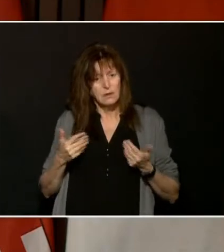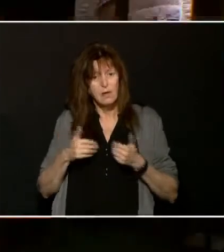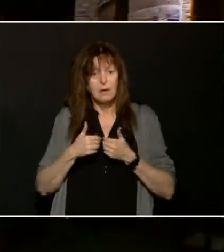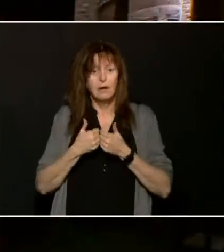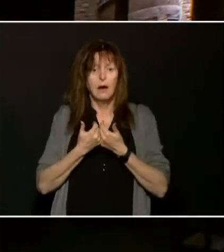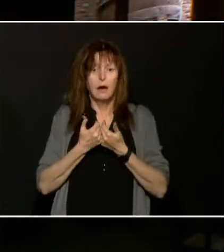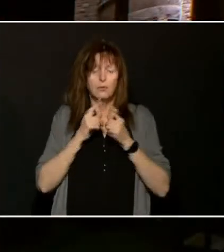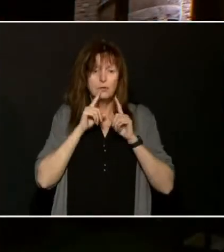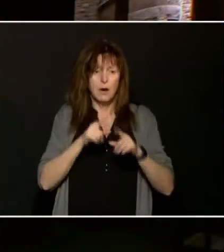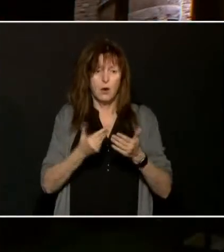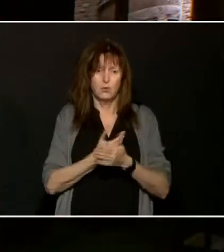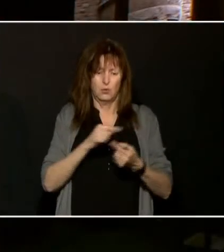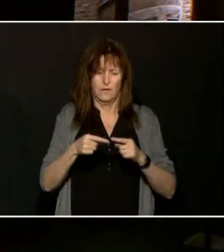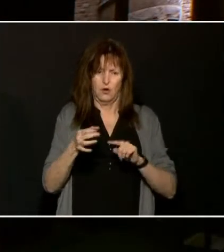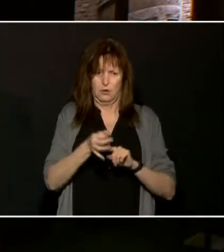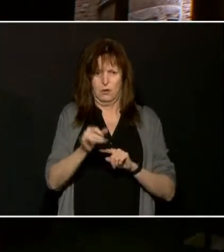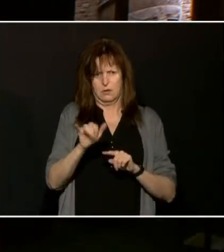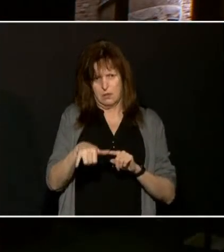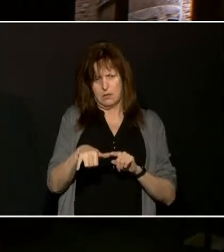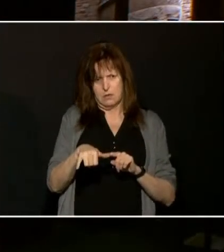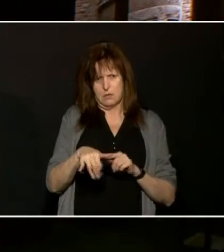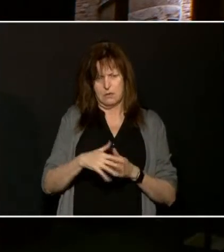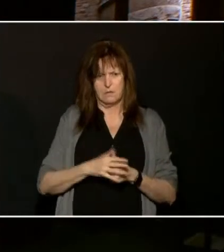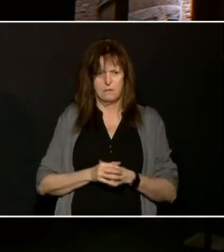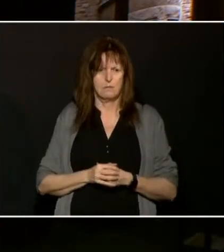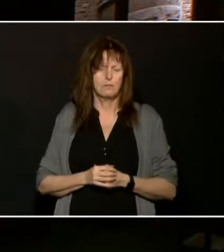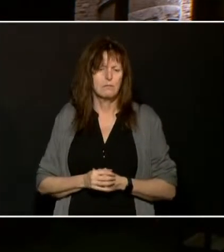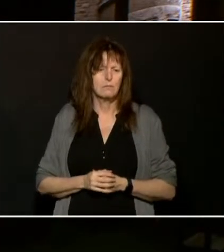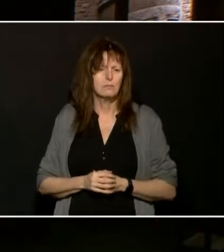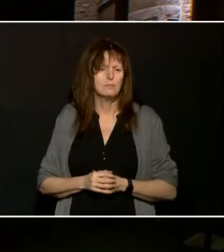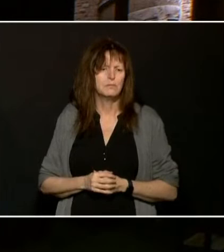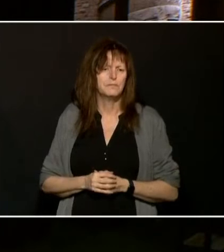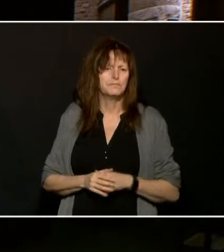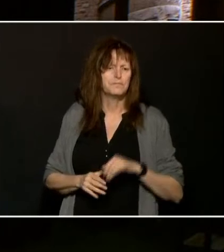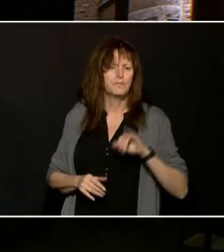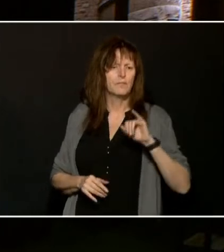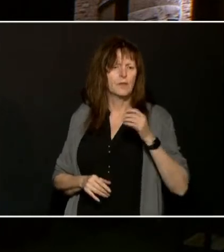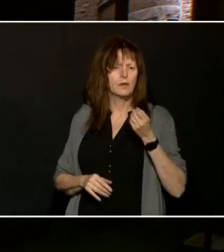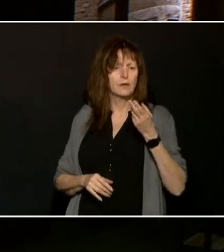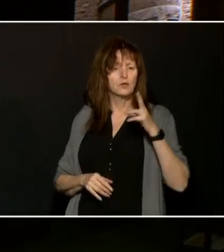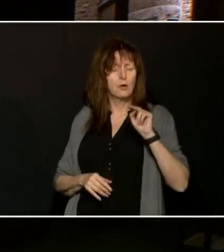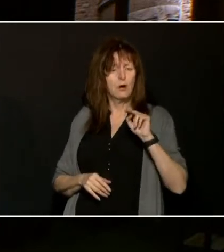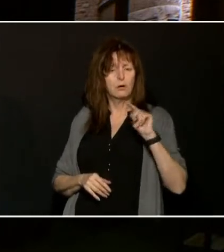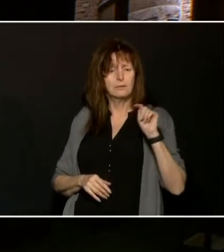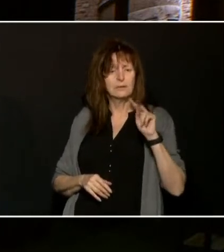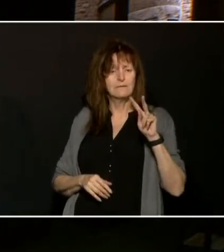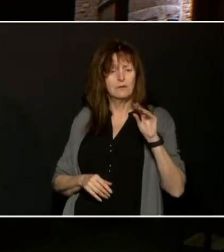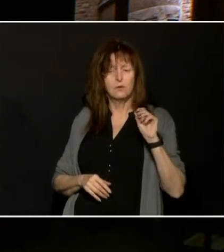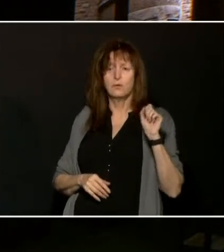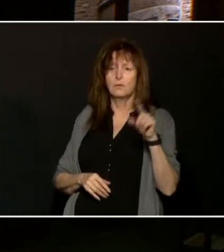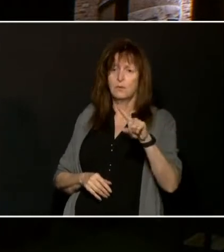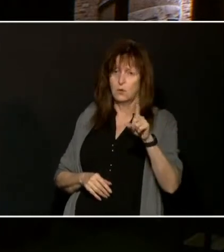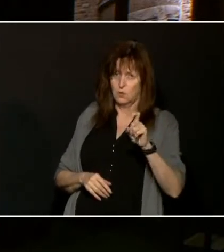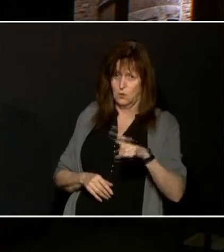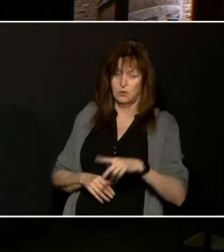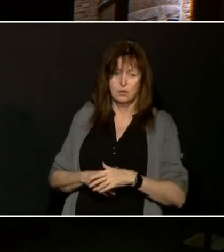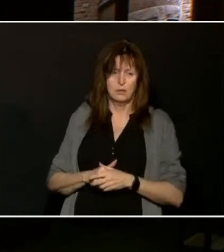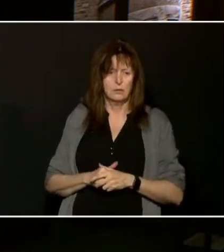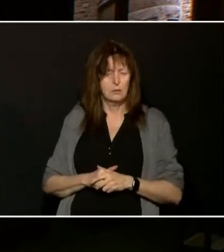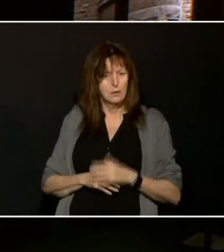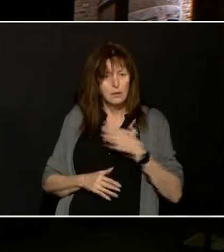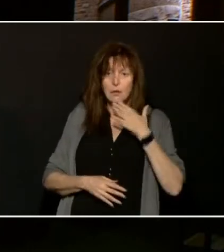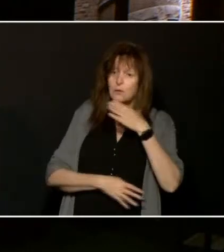Next question. John McGrath, TVO. Good afternoon. In terms